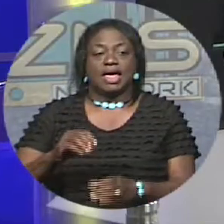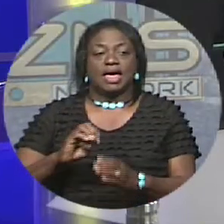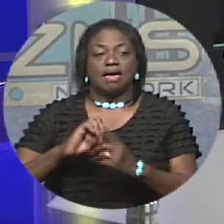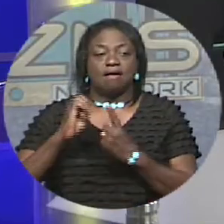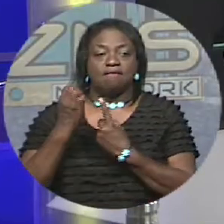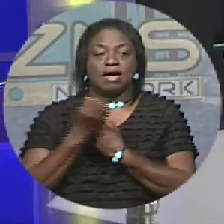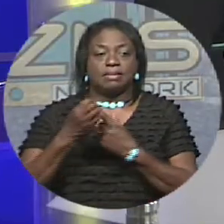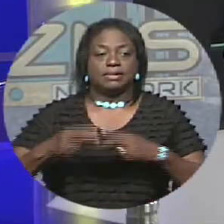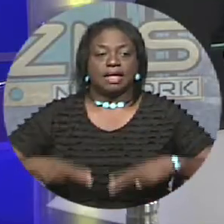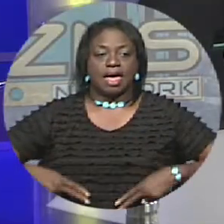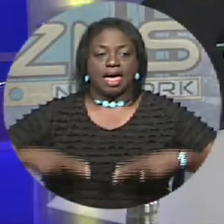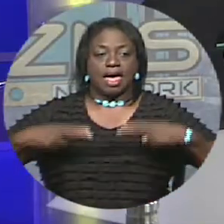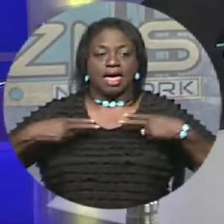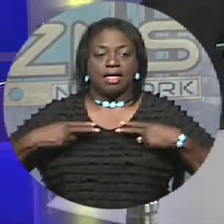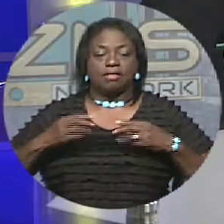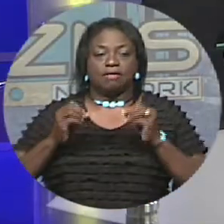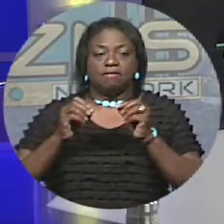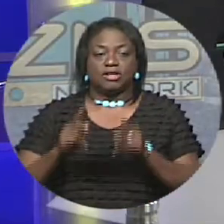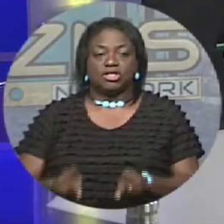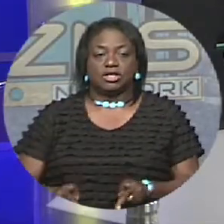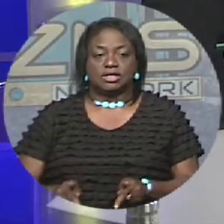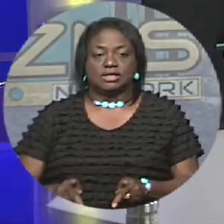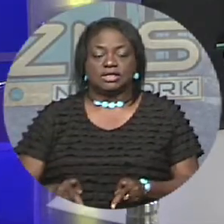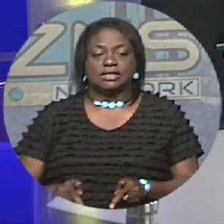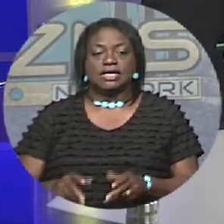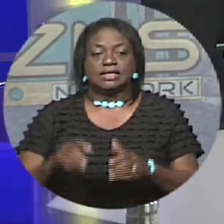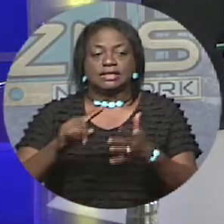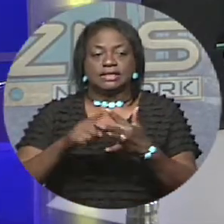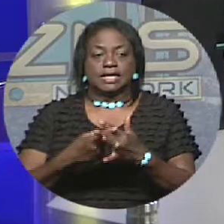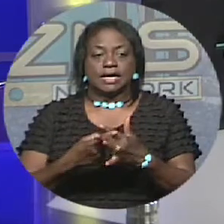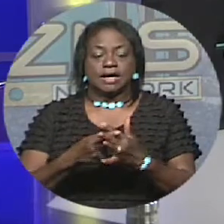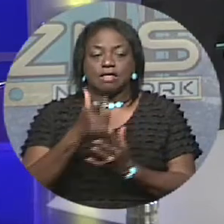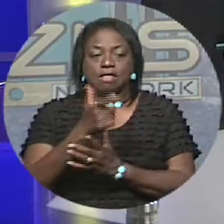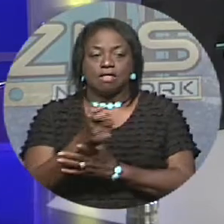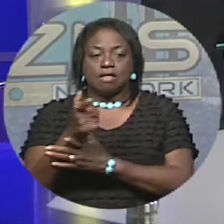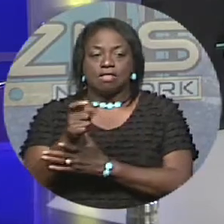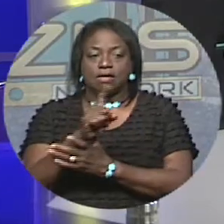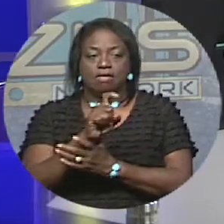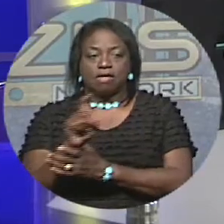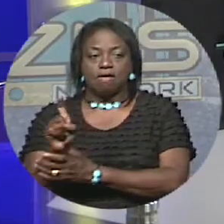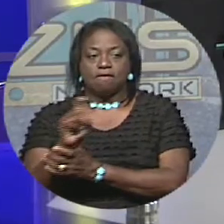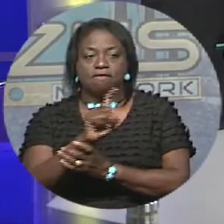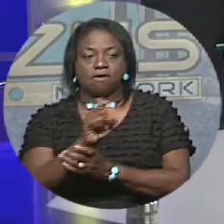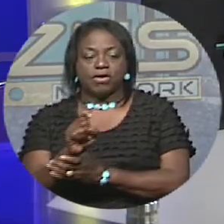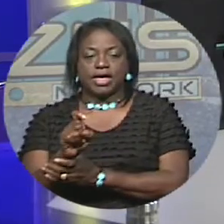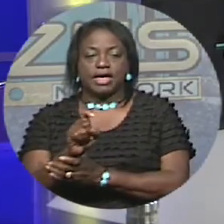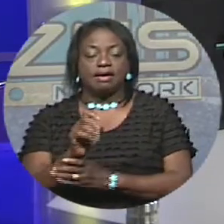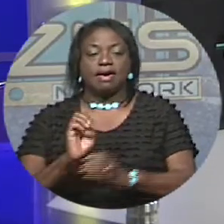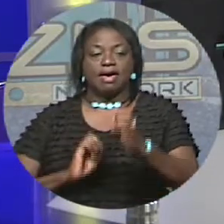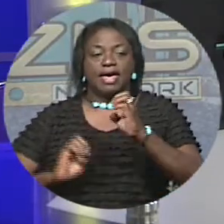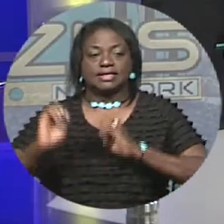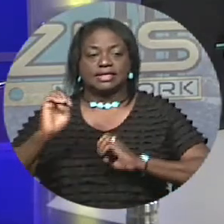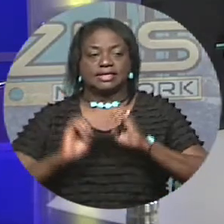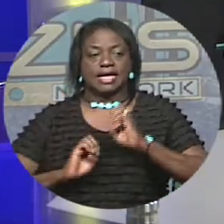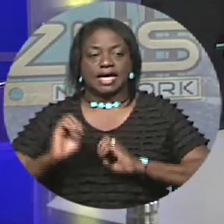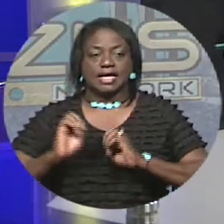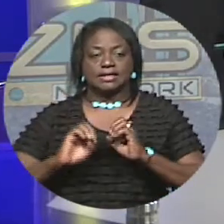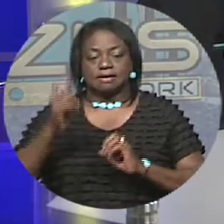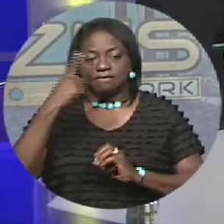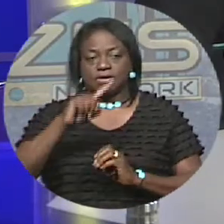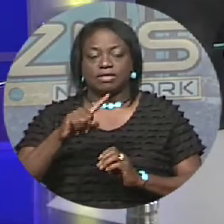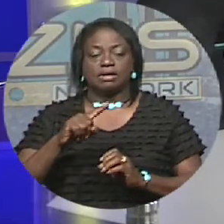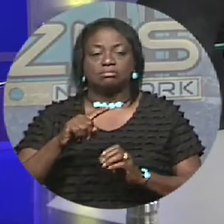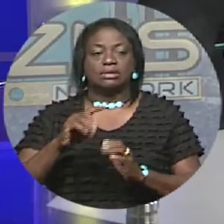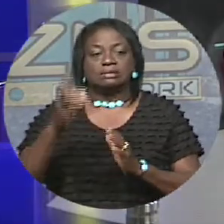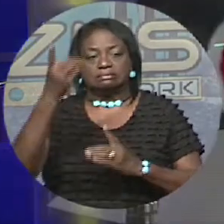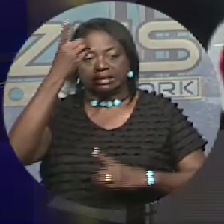Environmental health officials are stepping up fogging exercises in response to the first reported case of the Chikungunya virus here in the